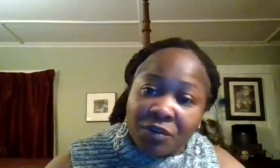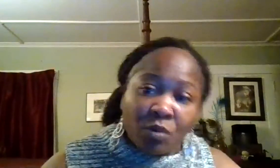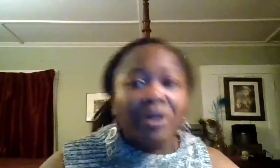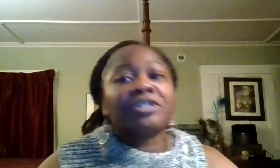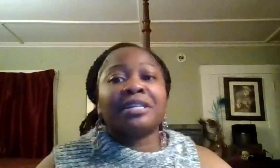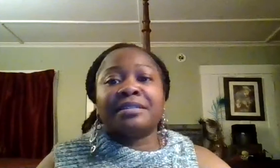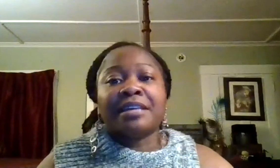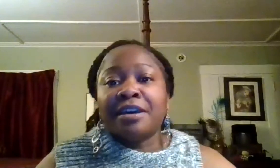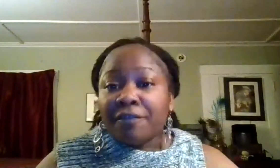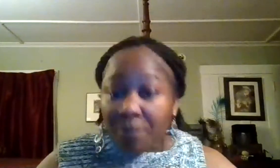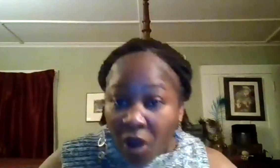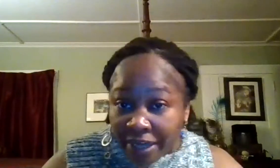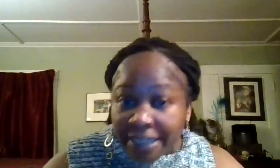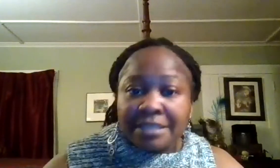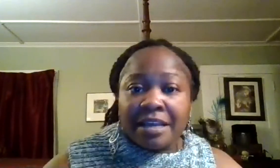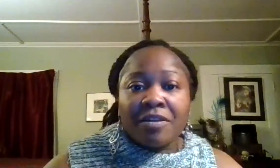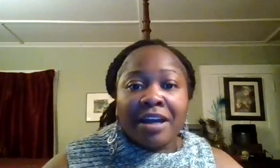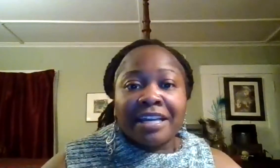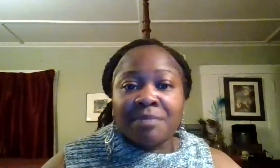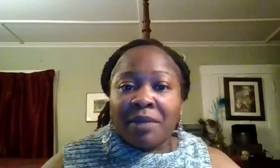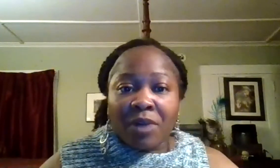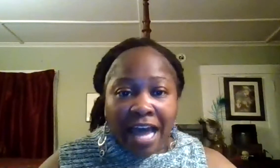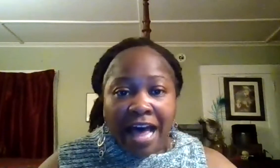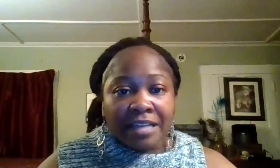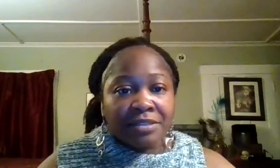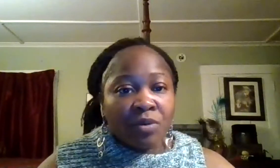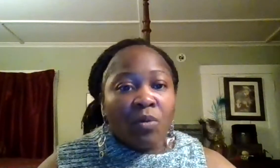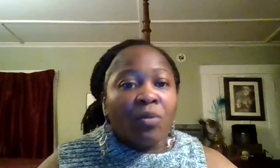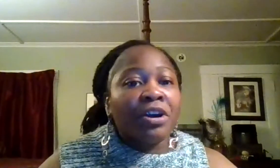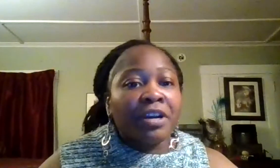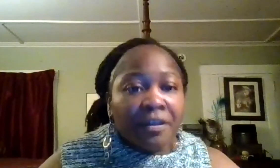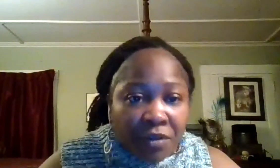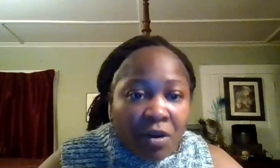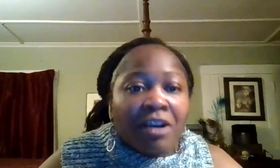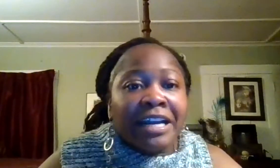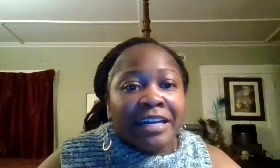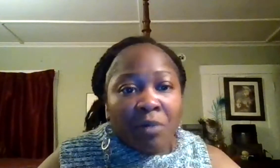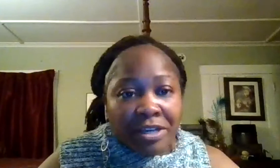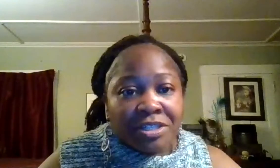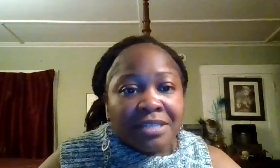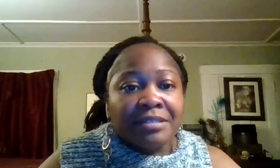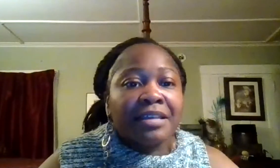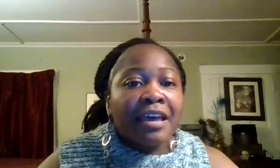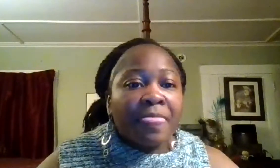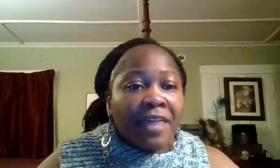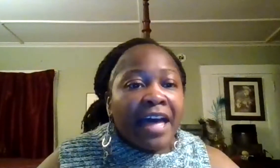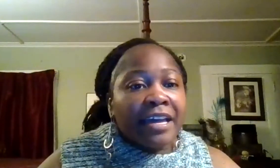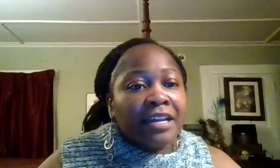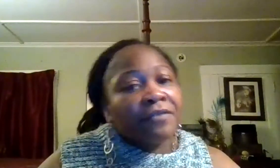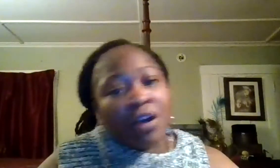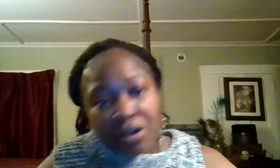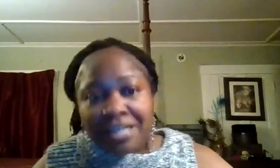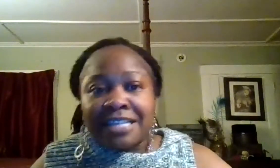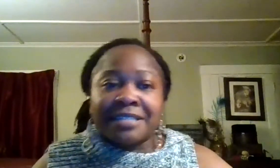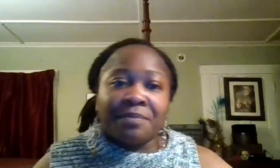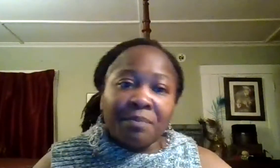few questions from the audience that the audience might want to ask, or if there are any questions that any of